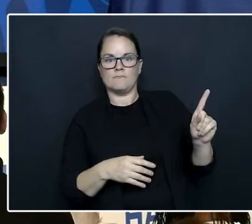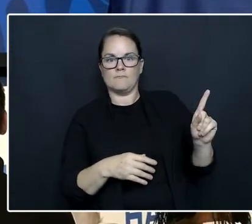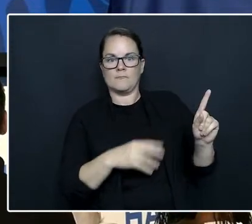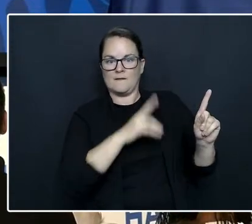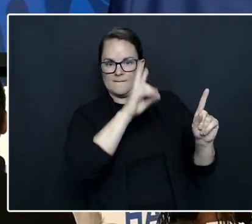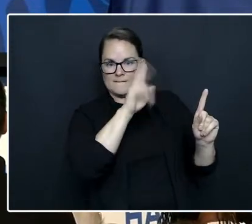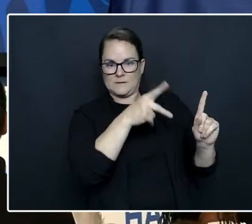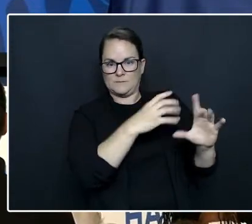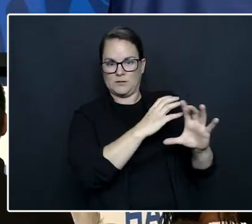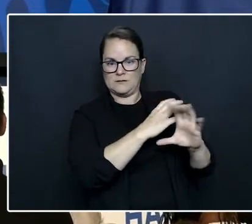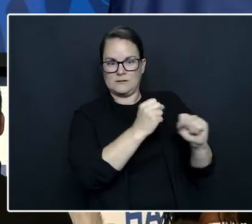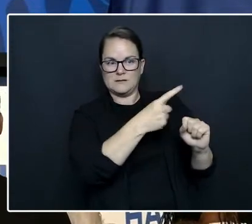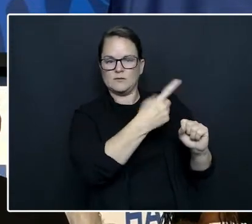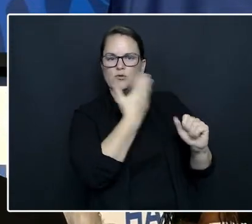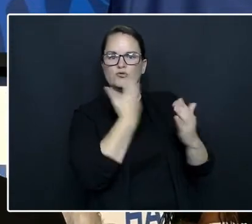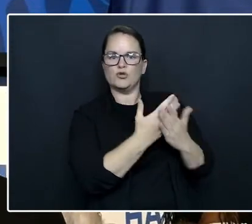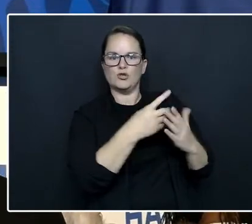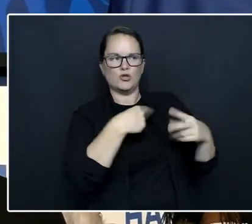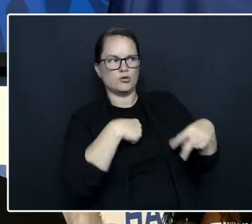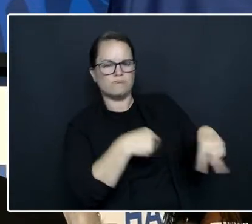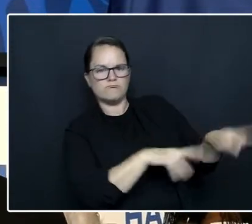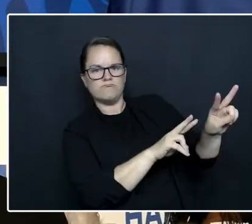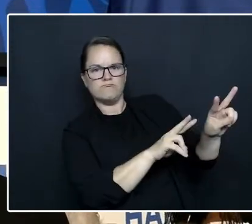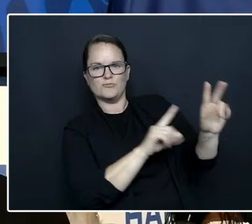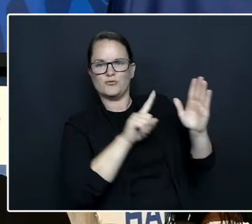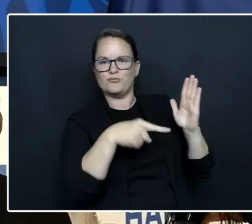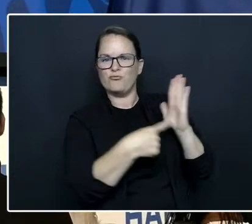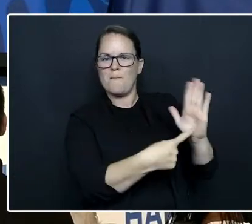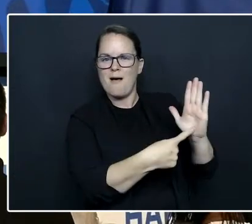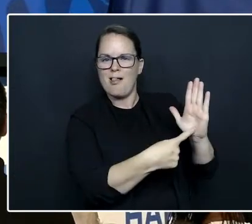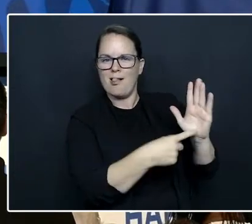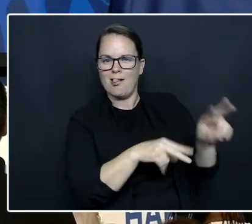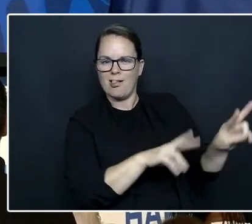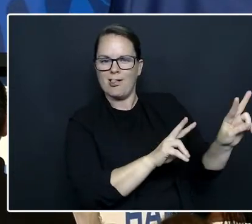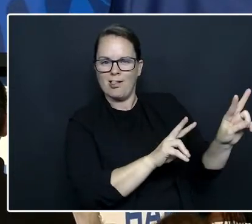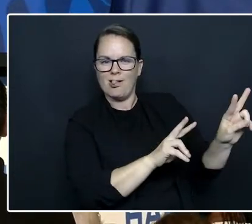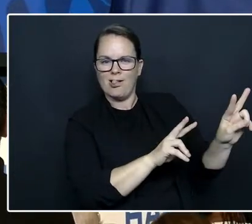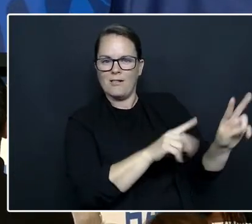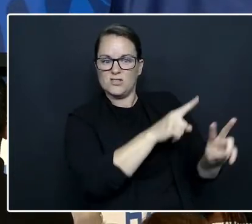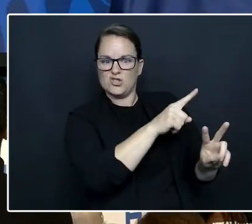model for me. I mean, she is one of us.